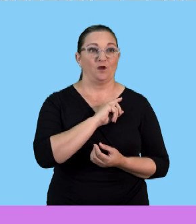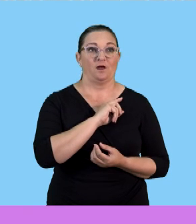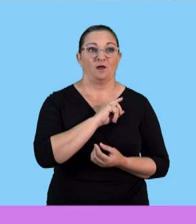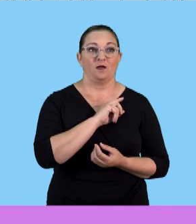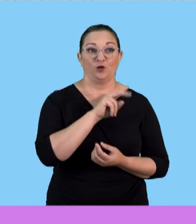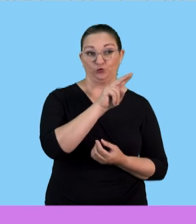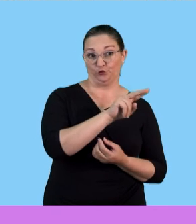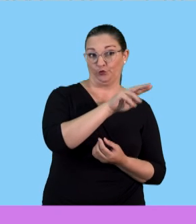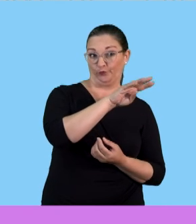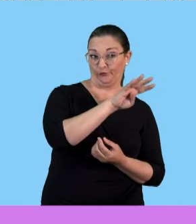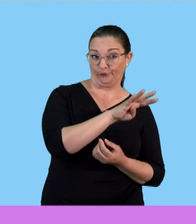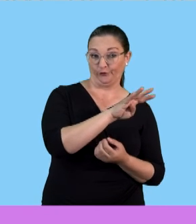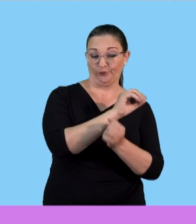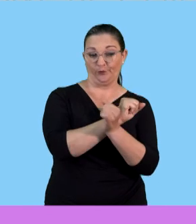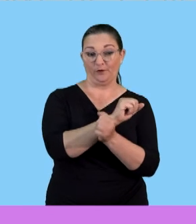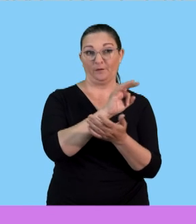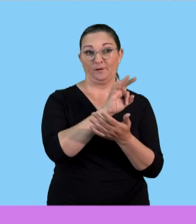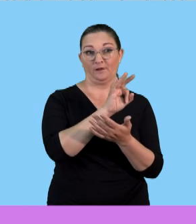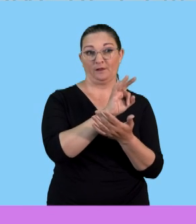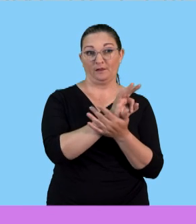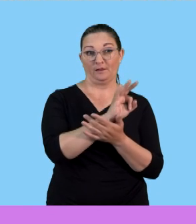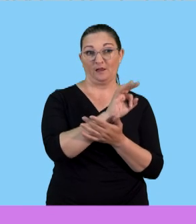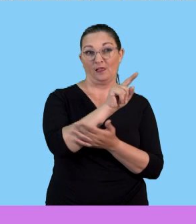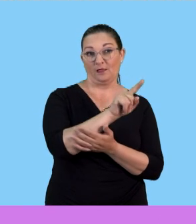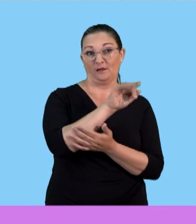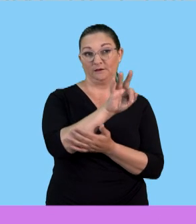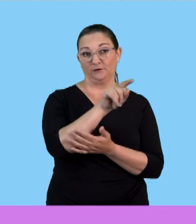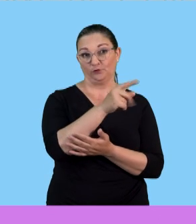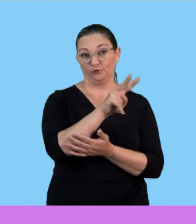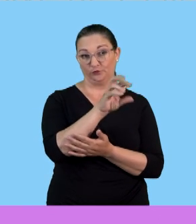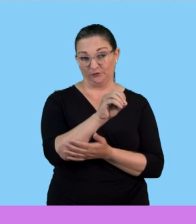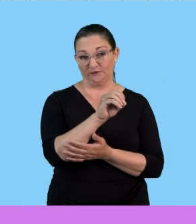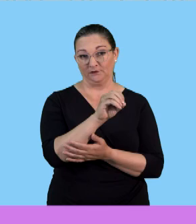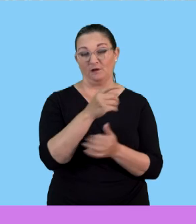multiply 24 by 13 rand 20, it will give me